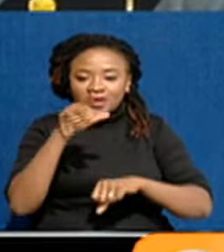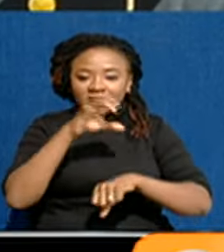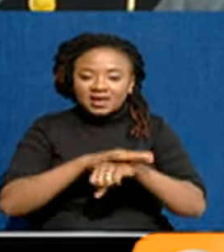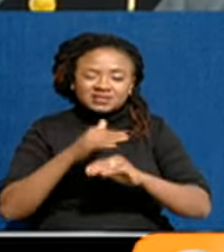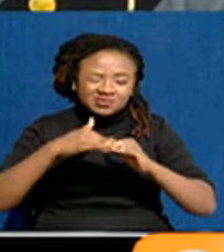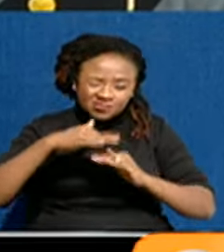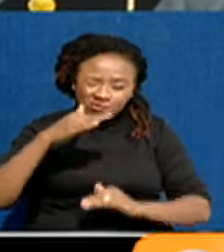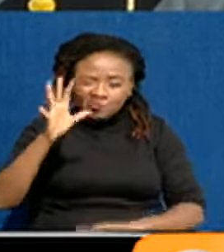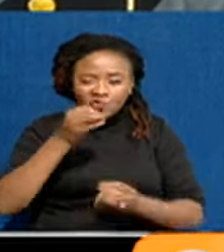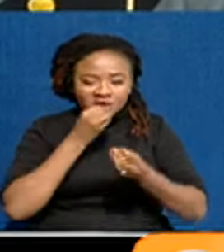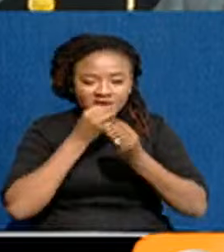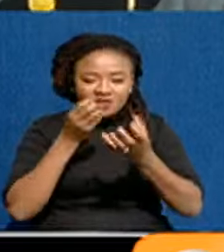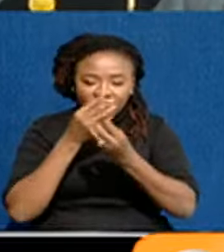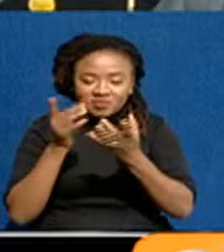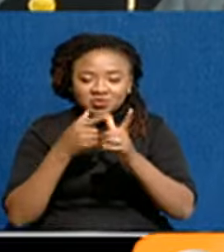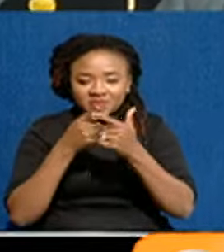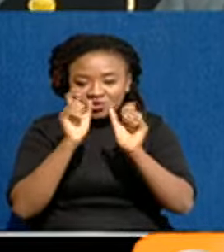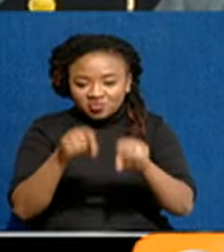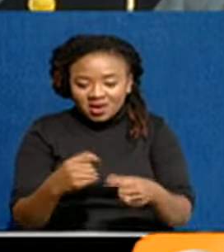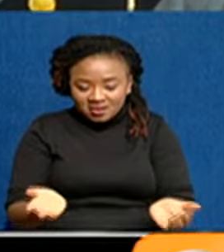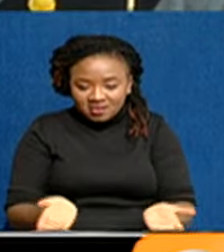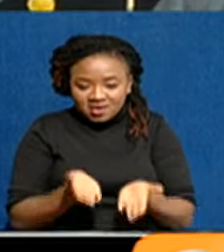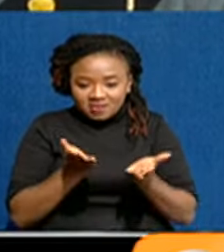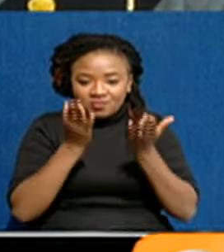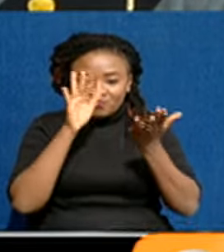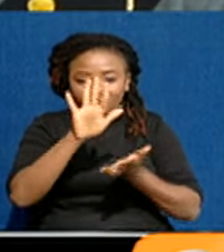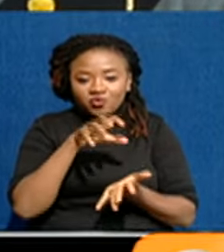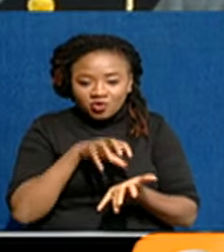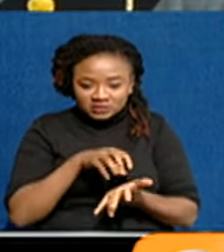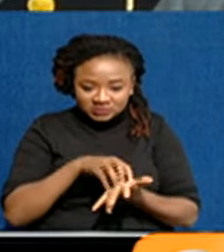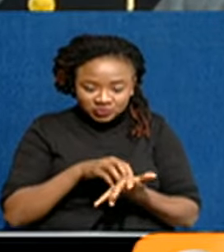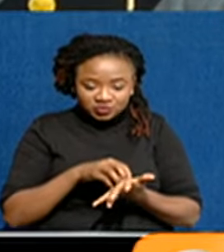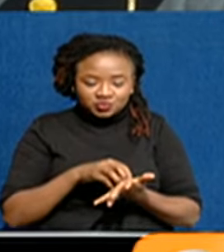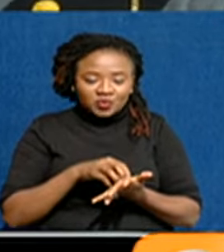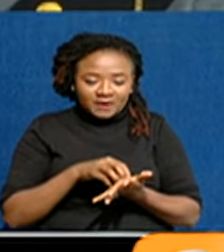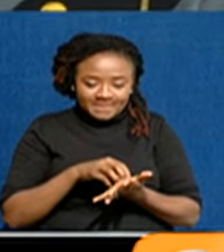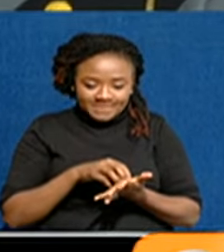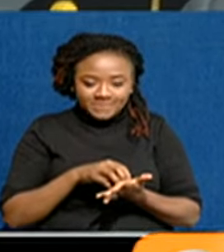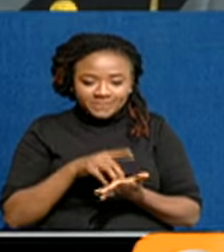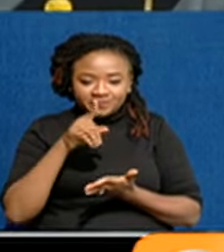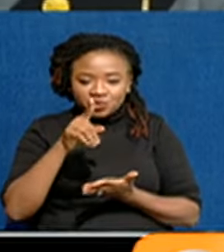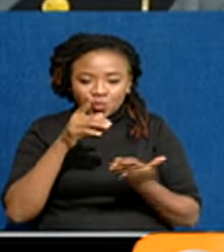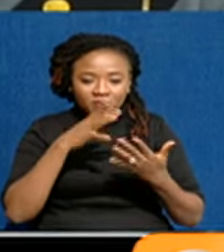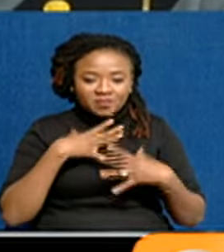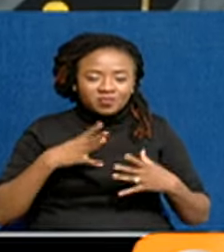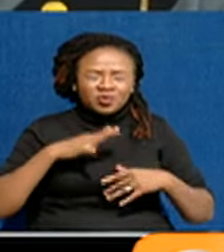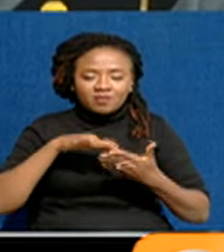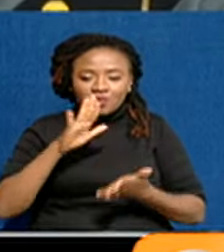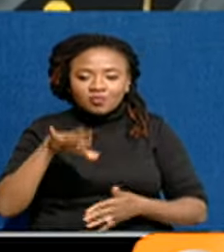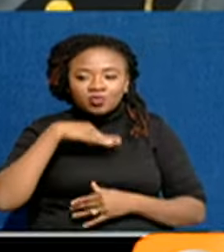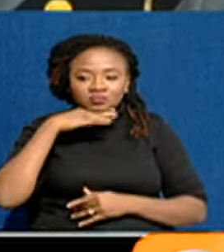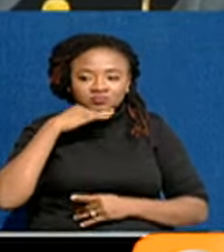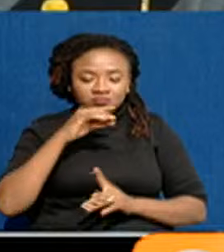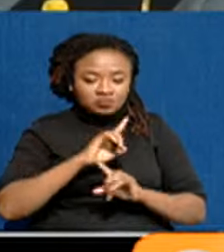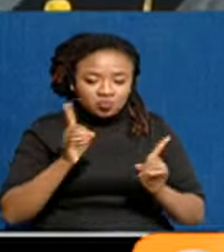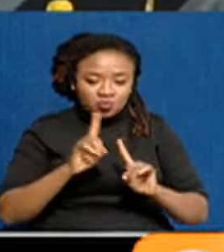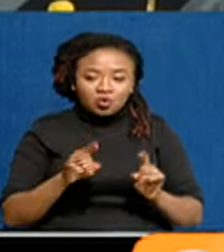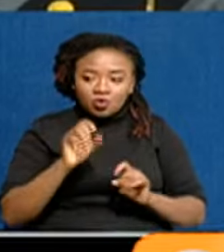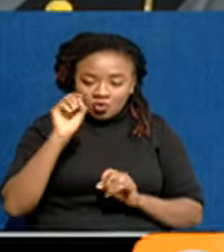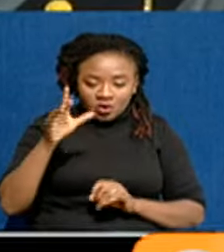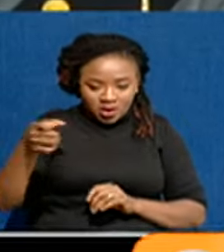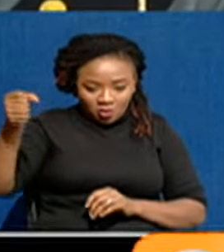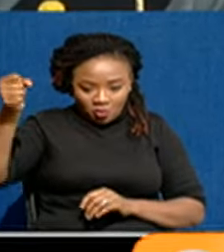information so that we are able to improve on the situation so that we don't get more loss of lives and property. There are a few more questions online I'll get to